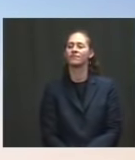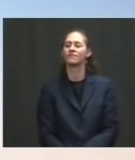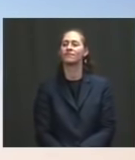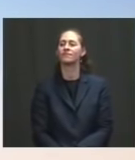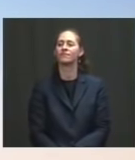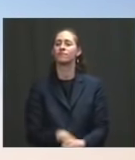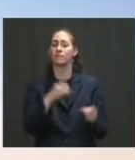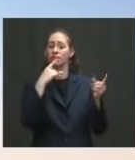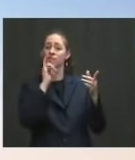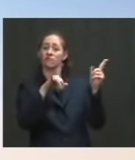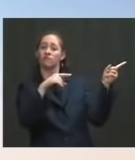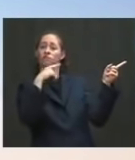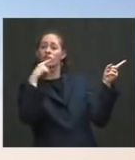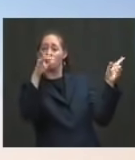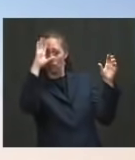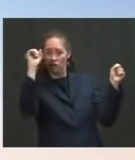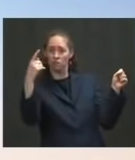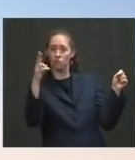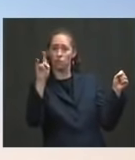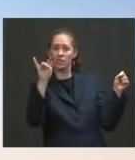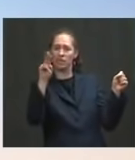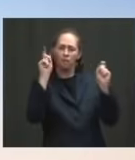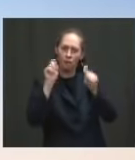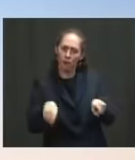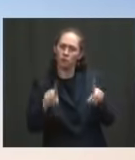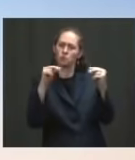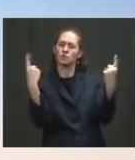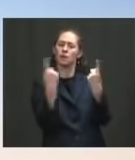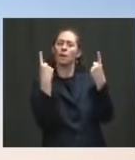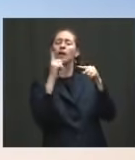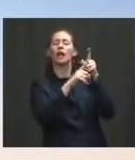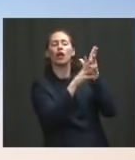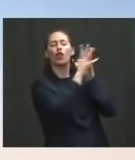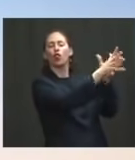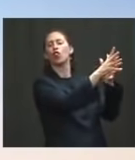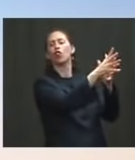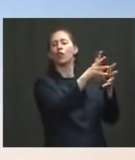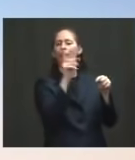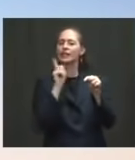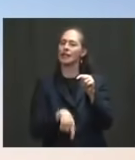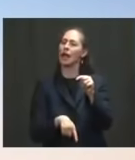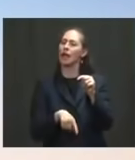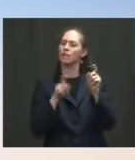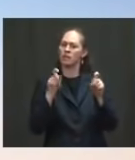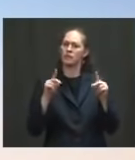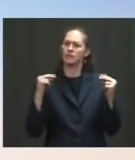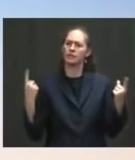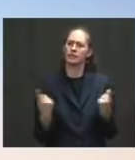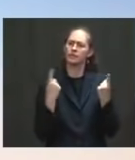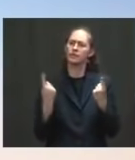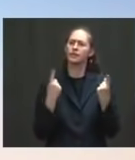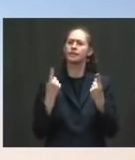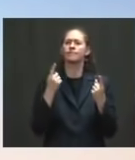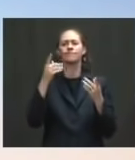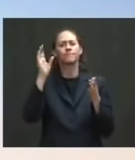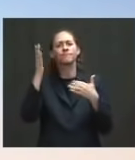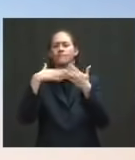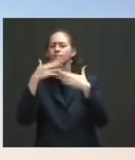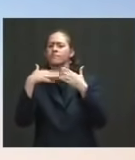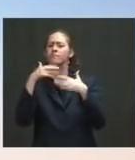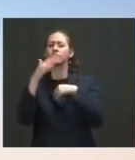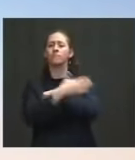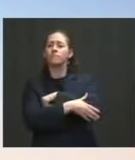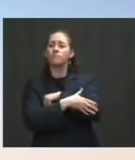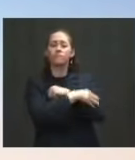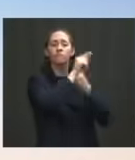groups. Our evil, we know, operates in Russia and other countries around the world, and we don't have additional or